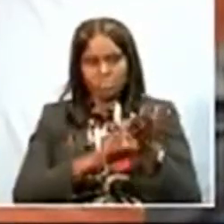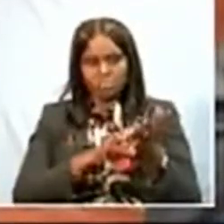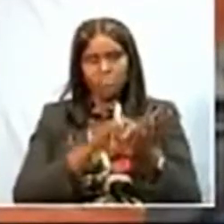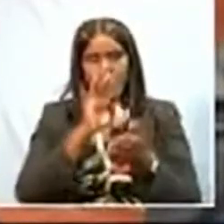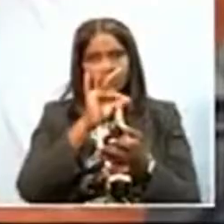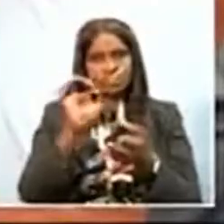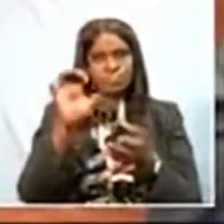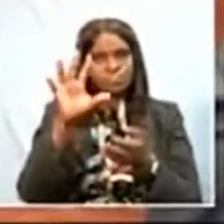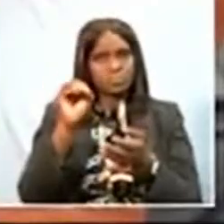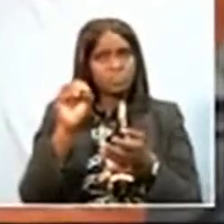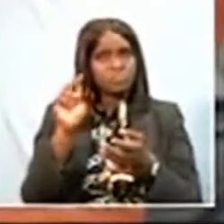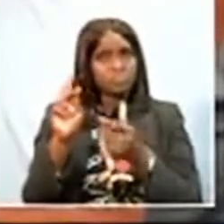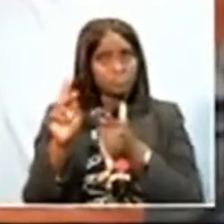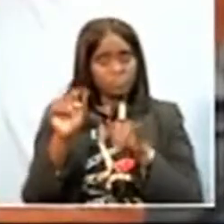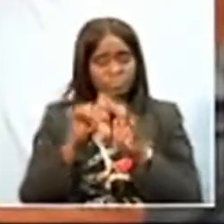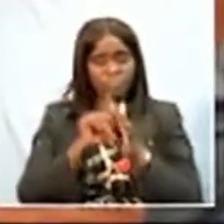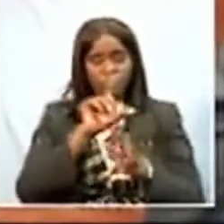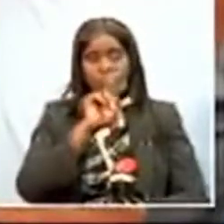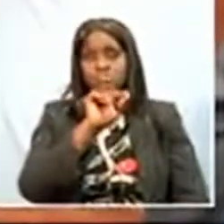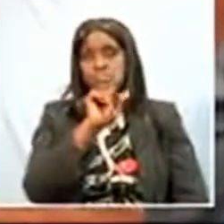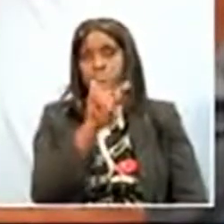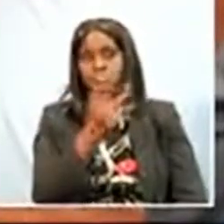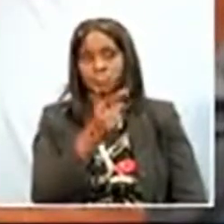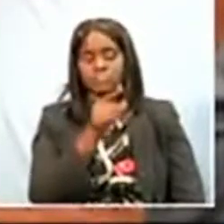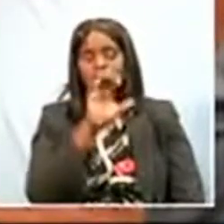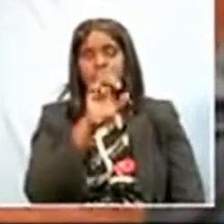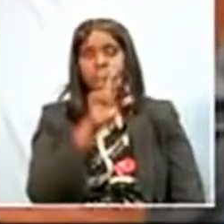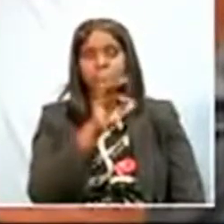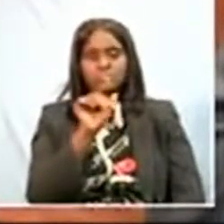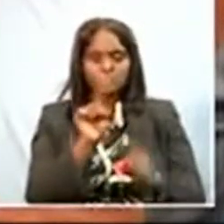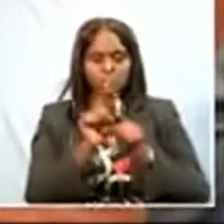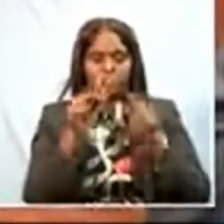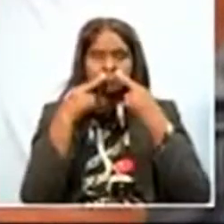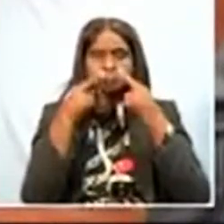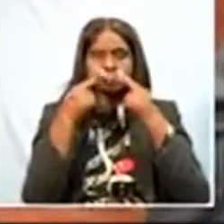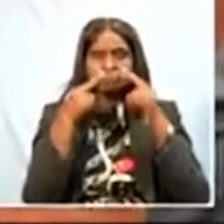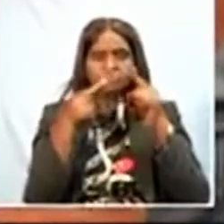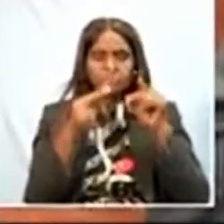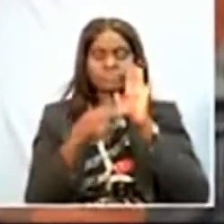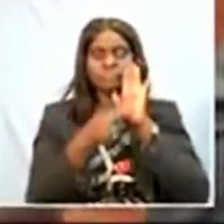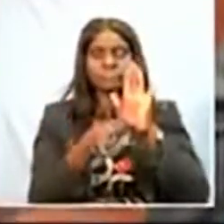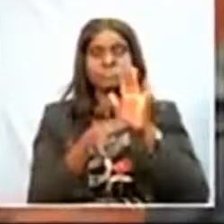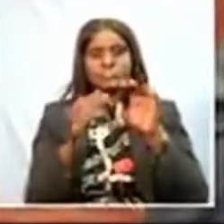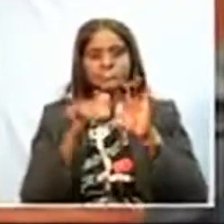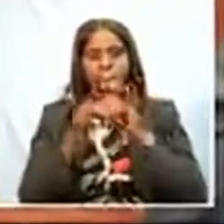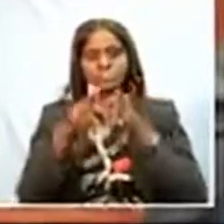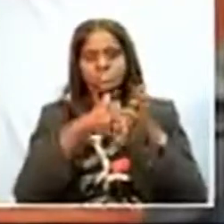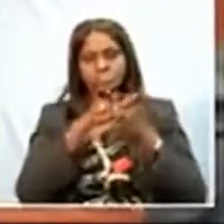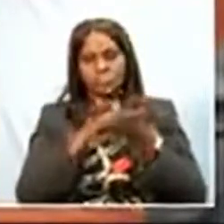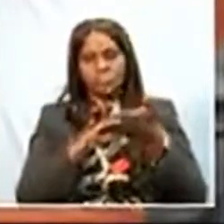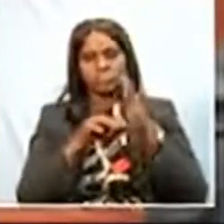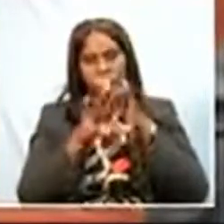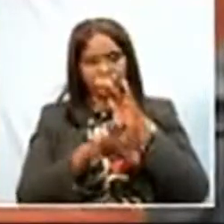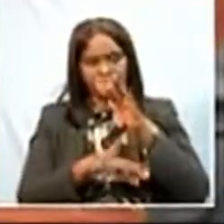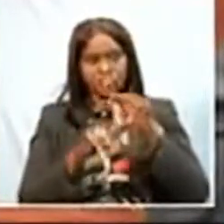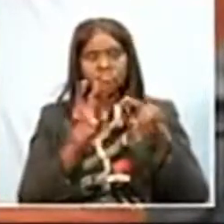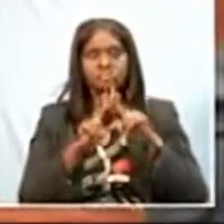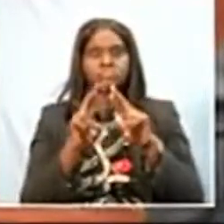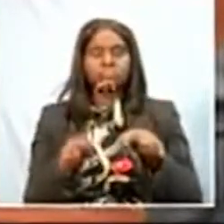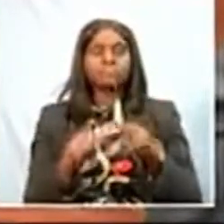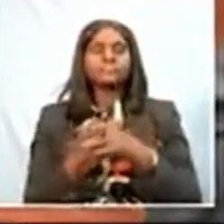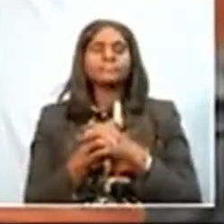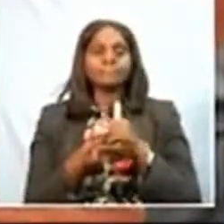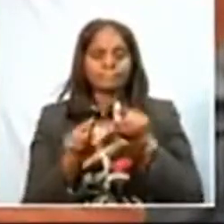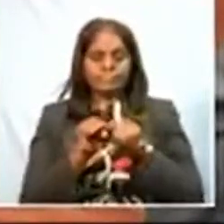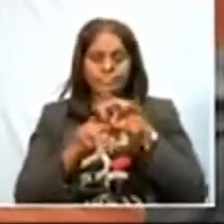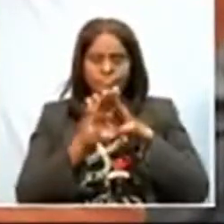2,150,950 kwacha on 2023 CDF, and the results are shown in the table below, Chair.